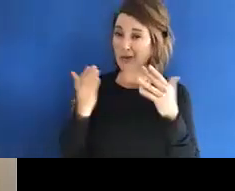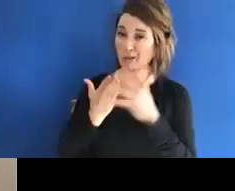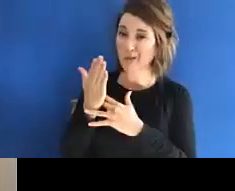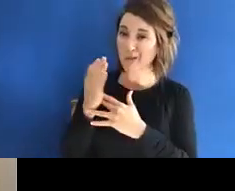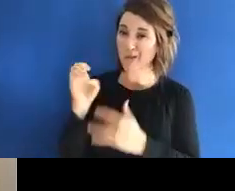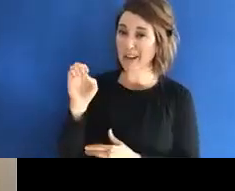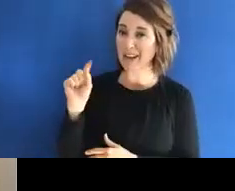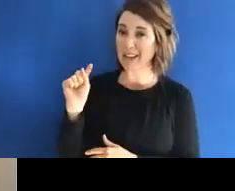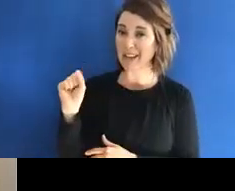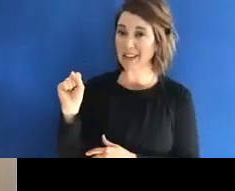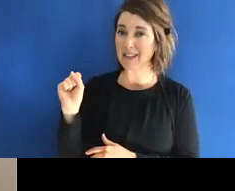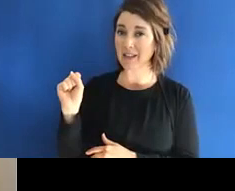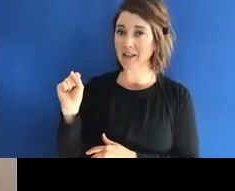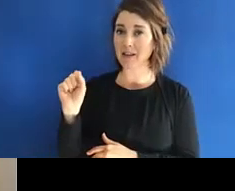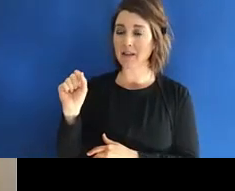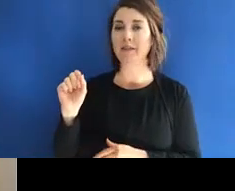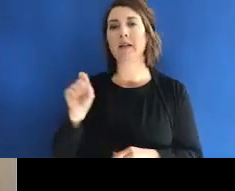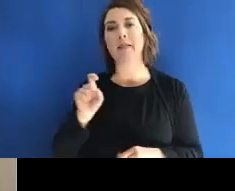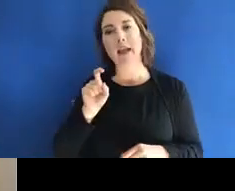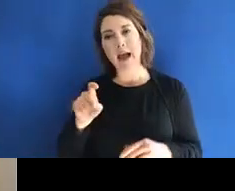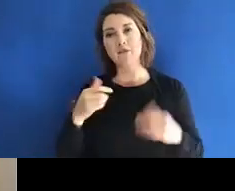definition of a student with a disability.